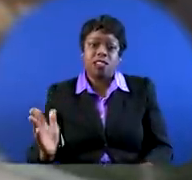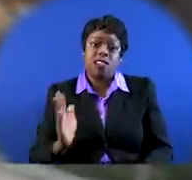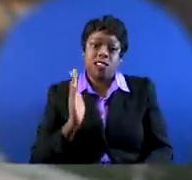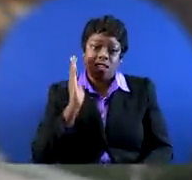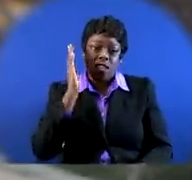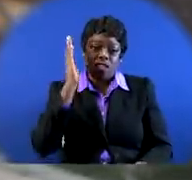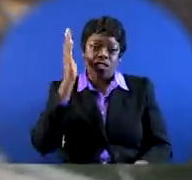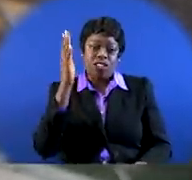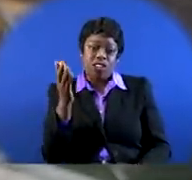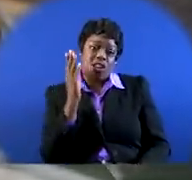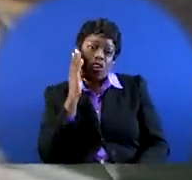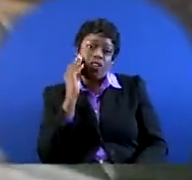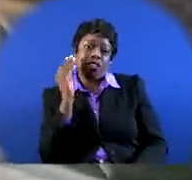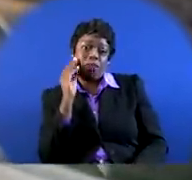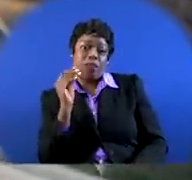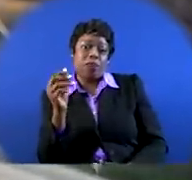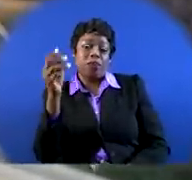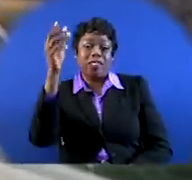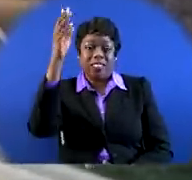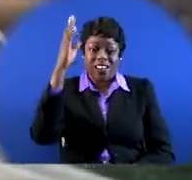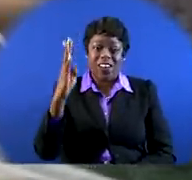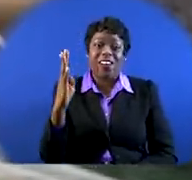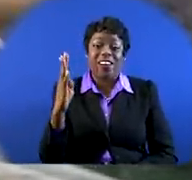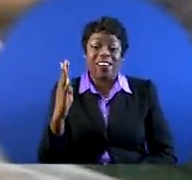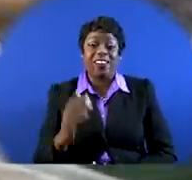Shall see God.